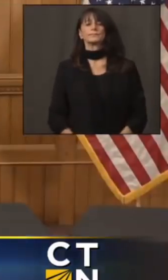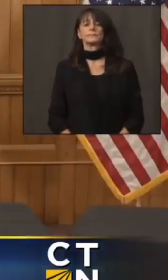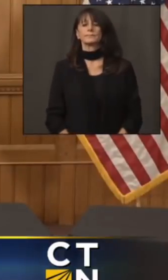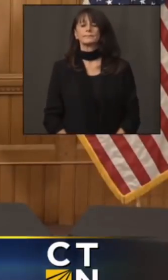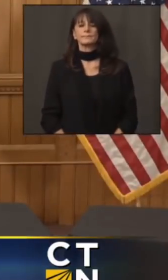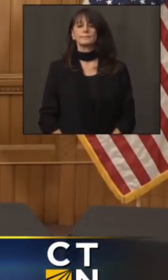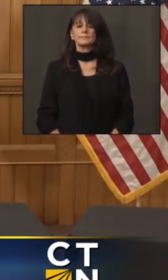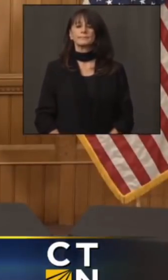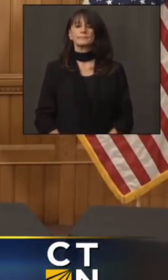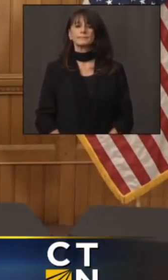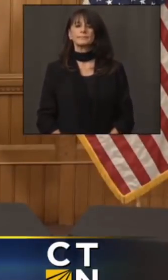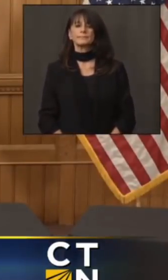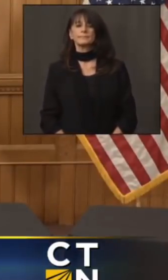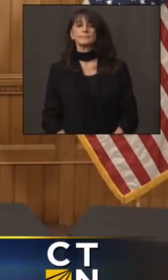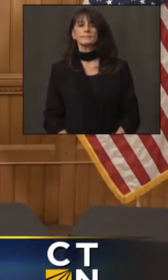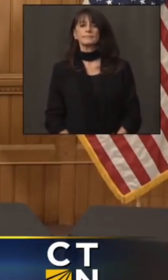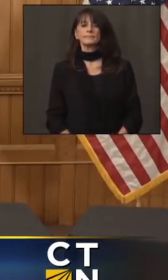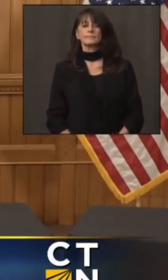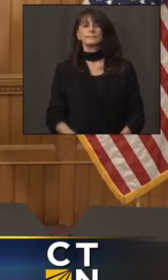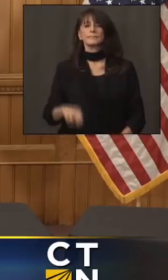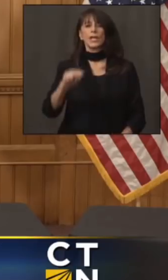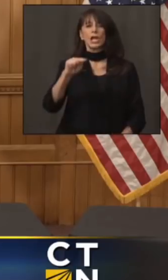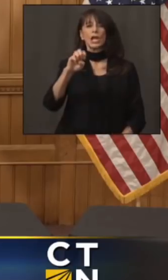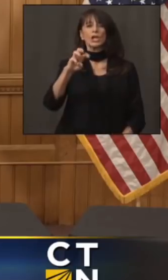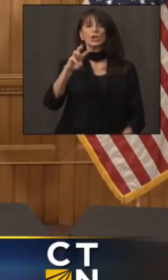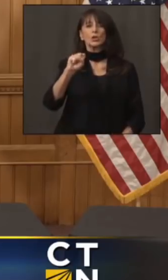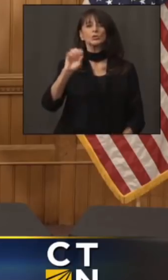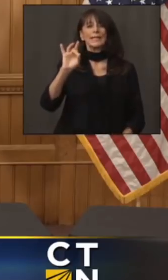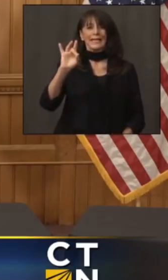Thanks, Matt. News 8.